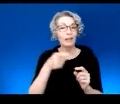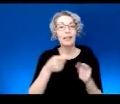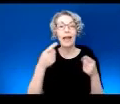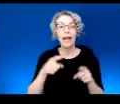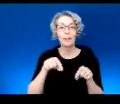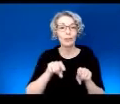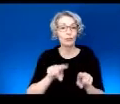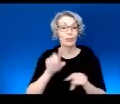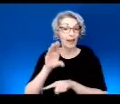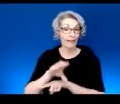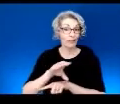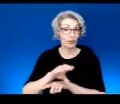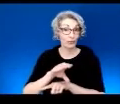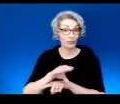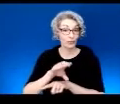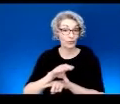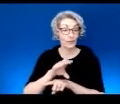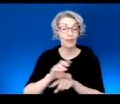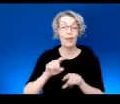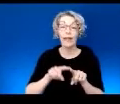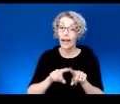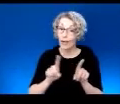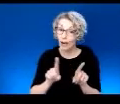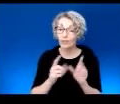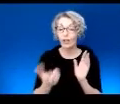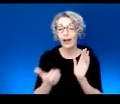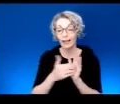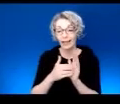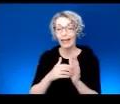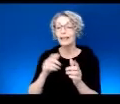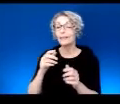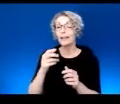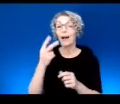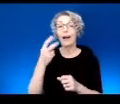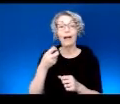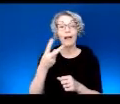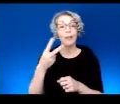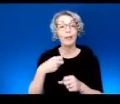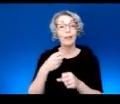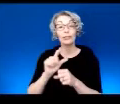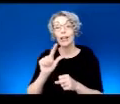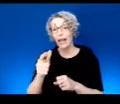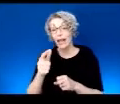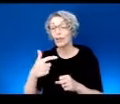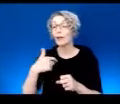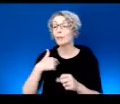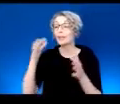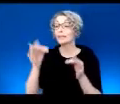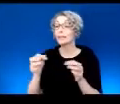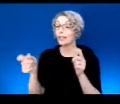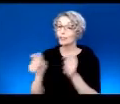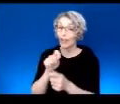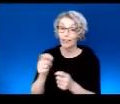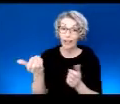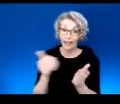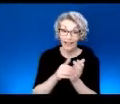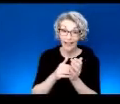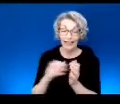the afternoon. However, again, a couple of years later, making a change, I reconnected